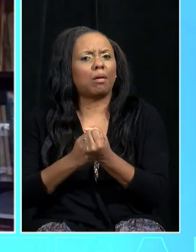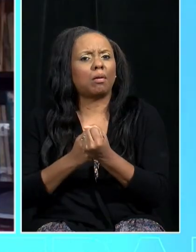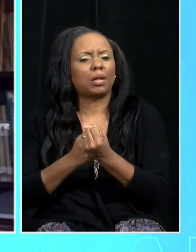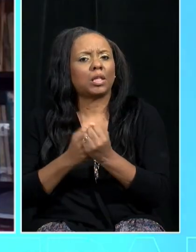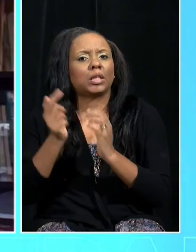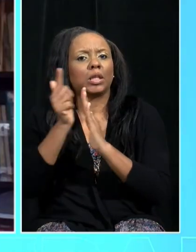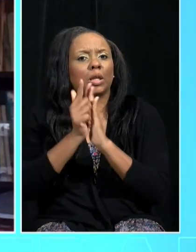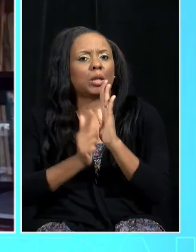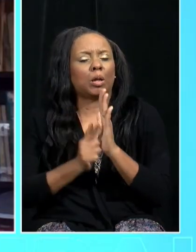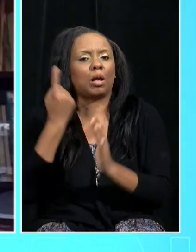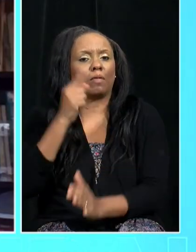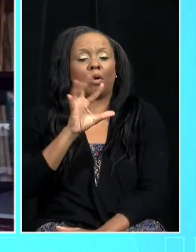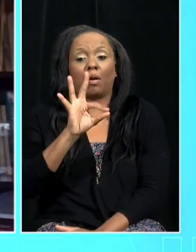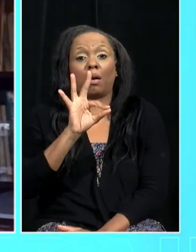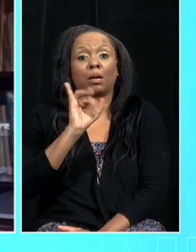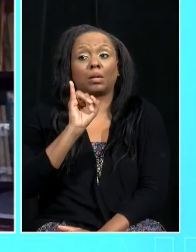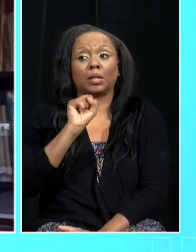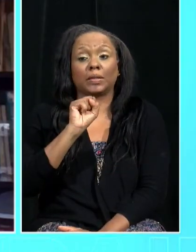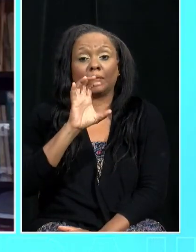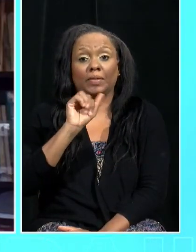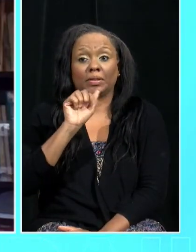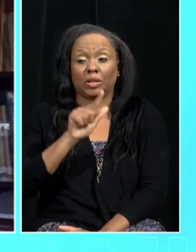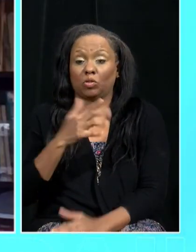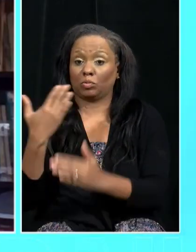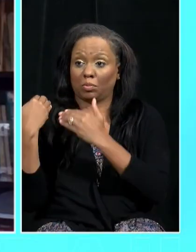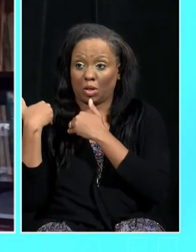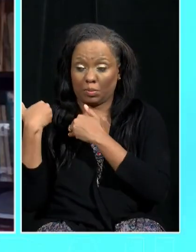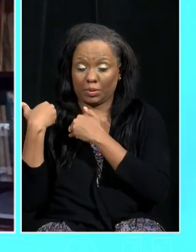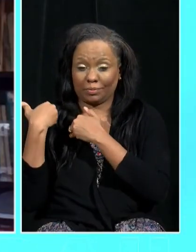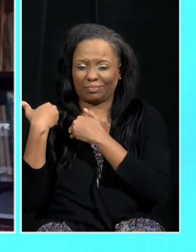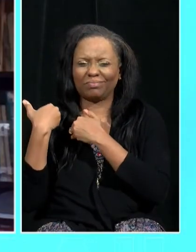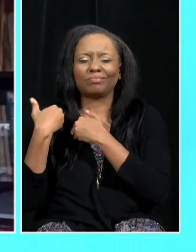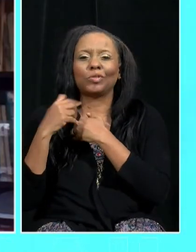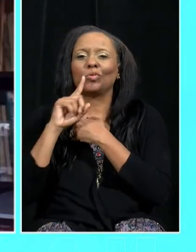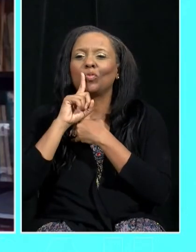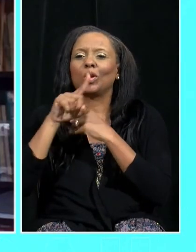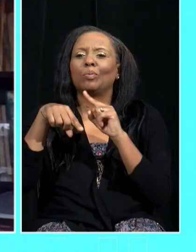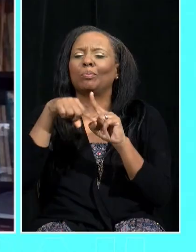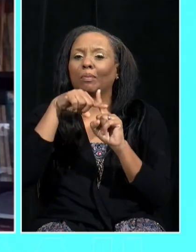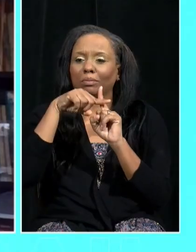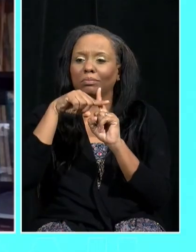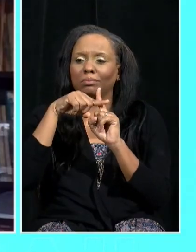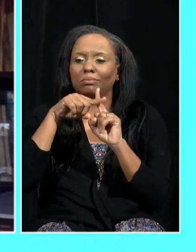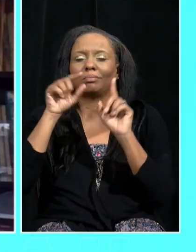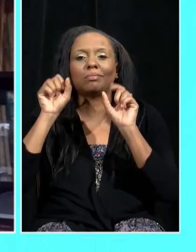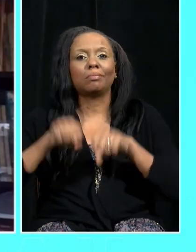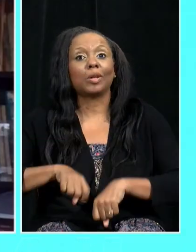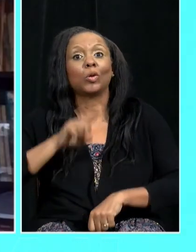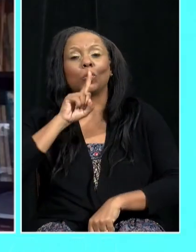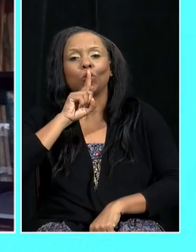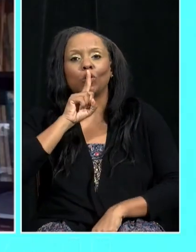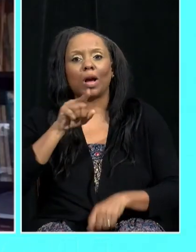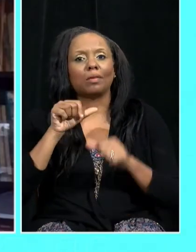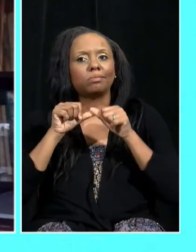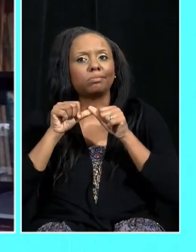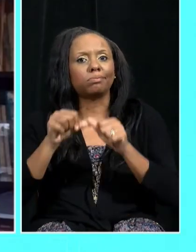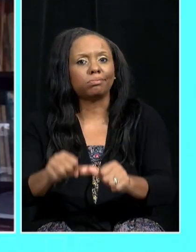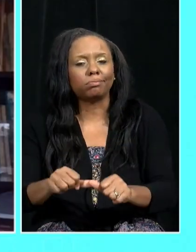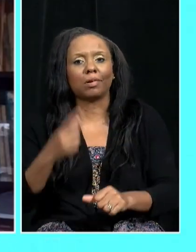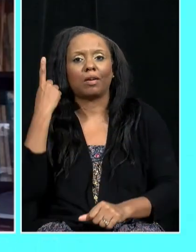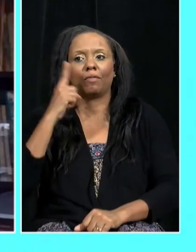this is a important and a positive development and can go a long way towards